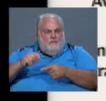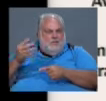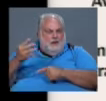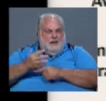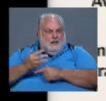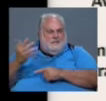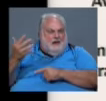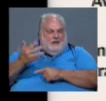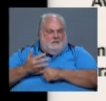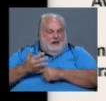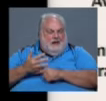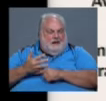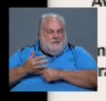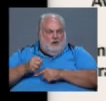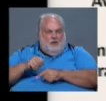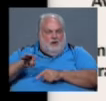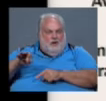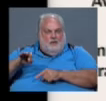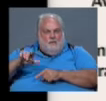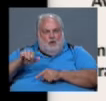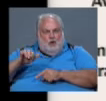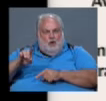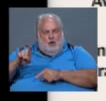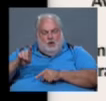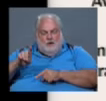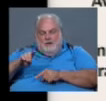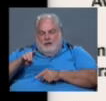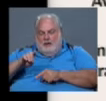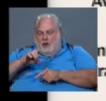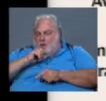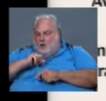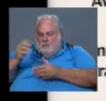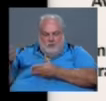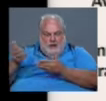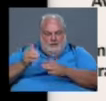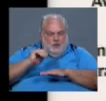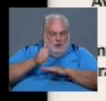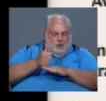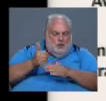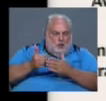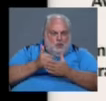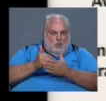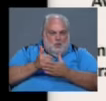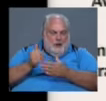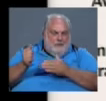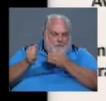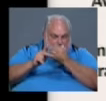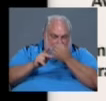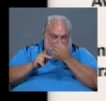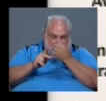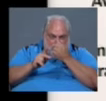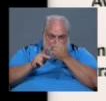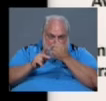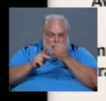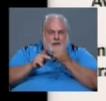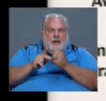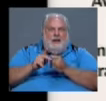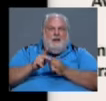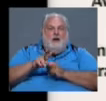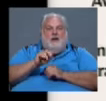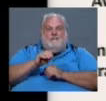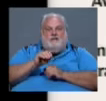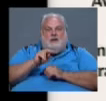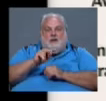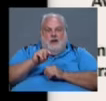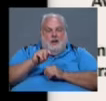days offload the current mission module, bring a new mission module on board, and then be able to get back and with our roughly 50 knot capability